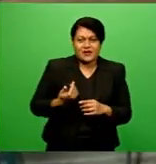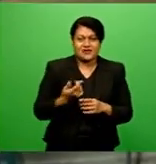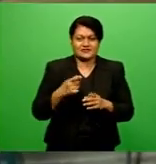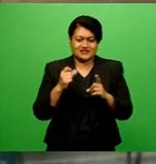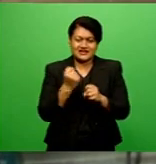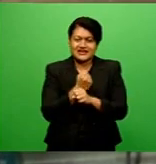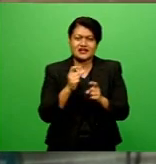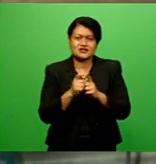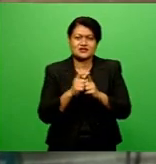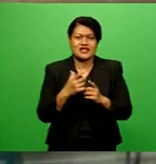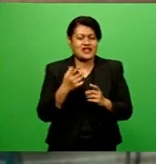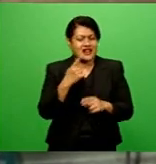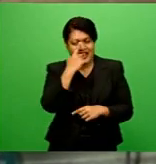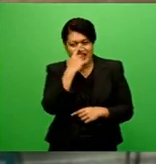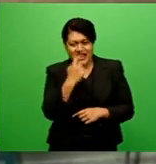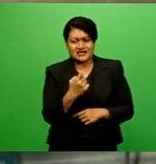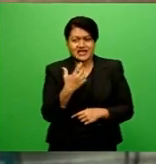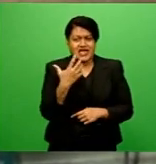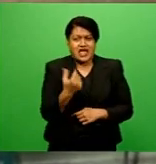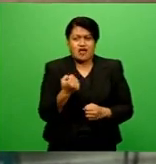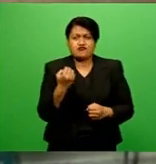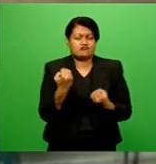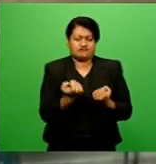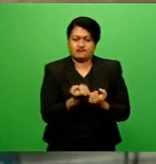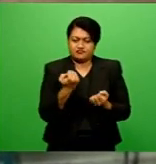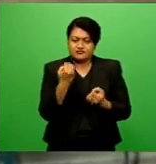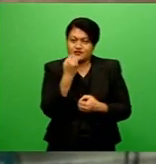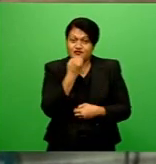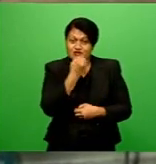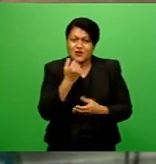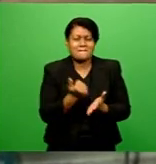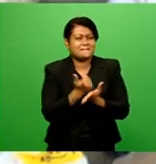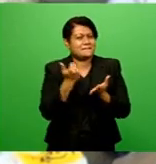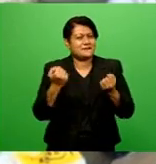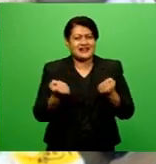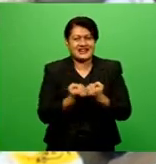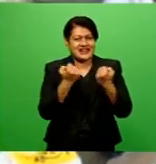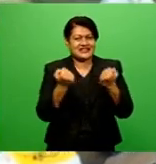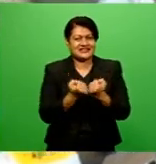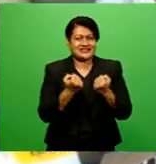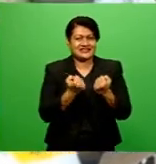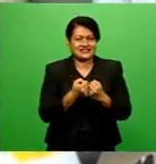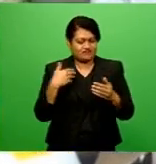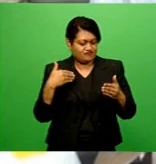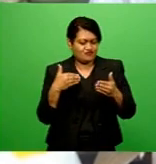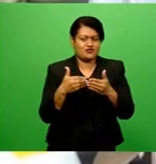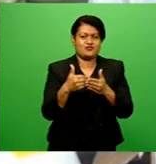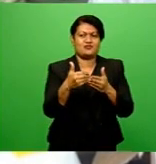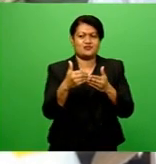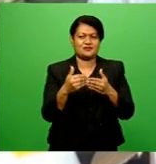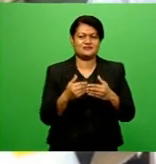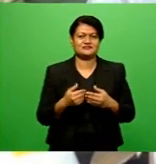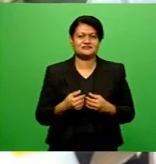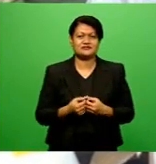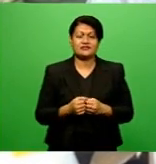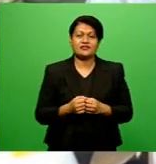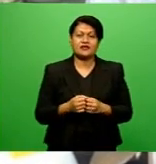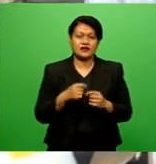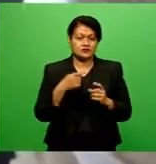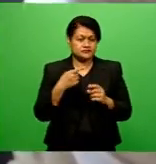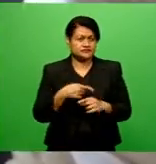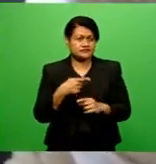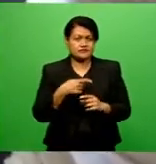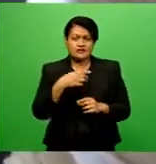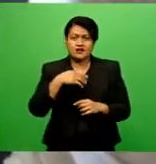so much food now that can last 2 to 3 months at least. Sakio and his wife, who has been bedridden for